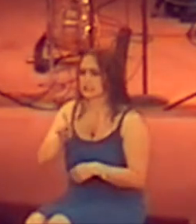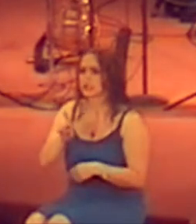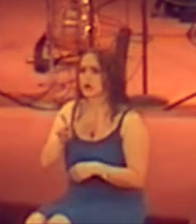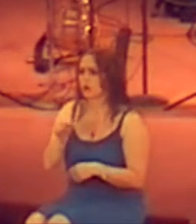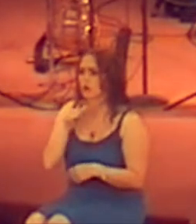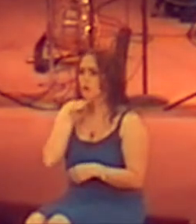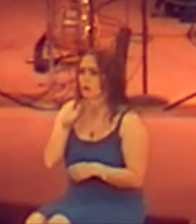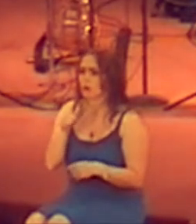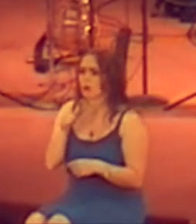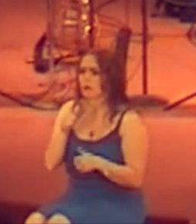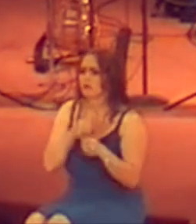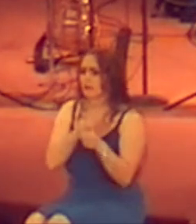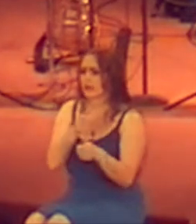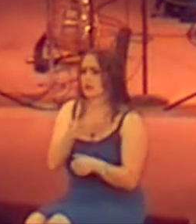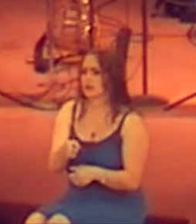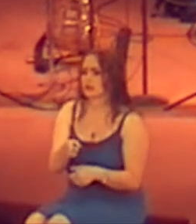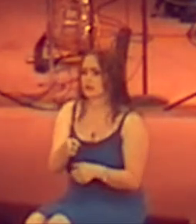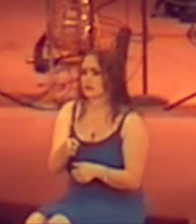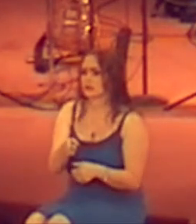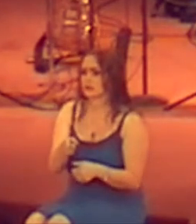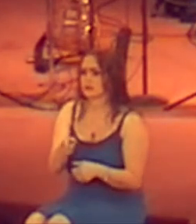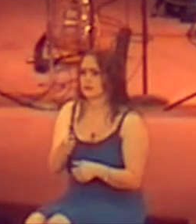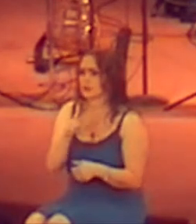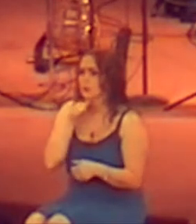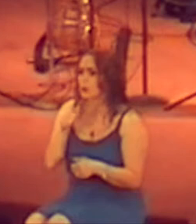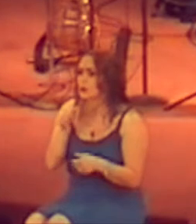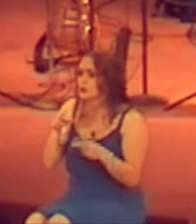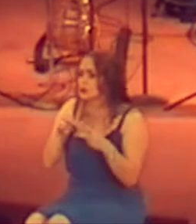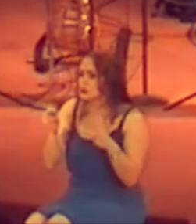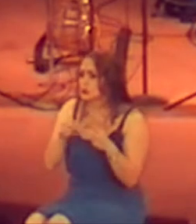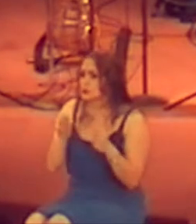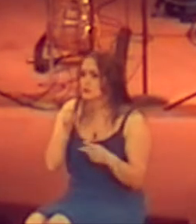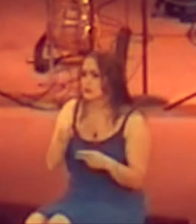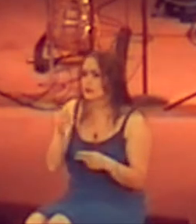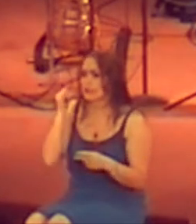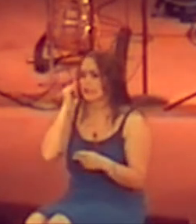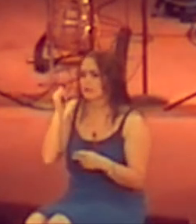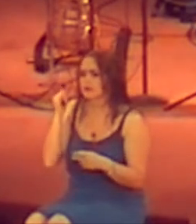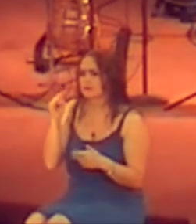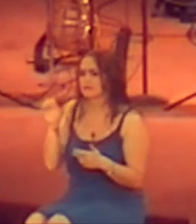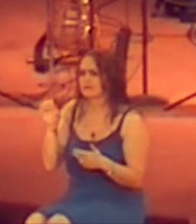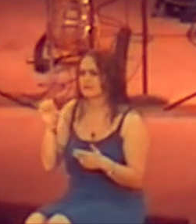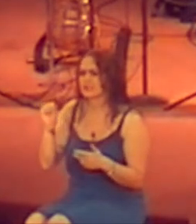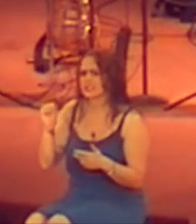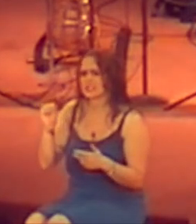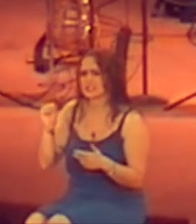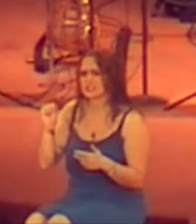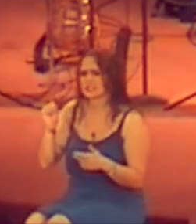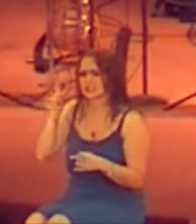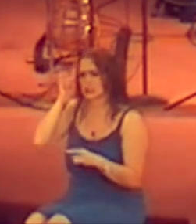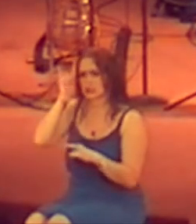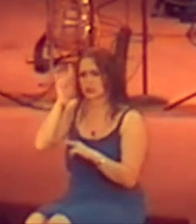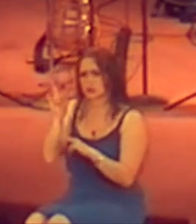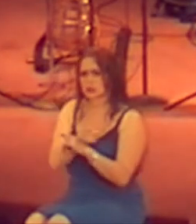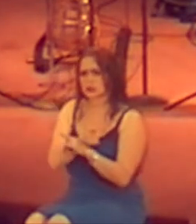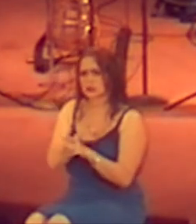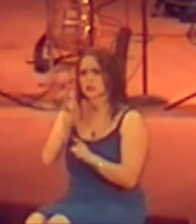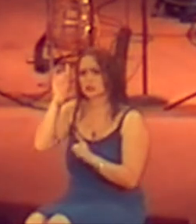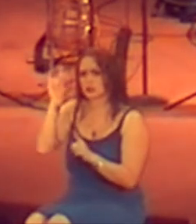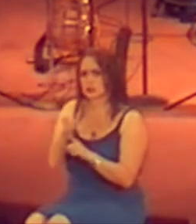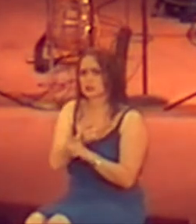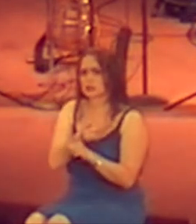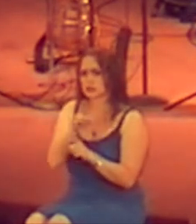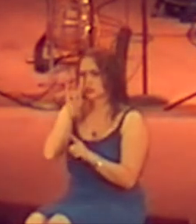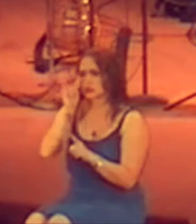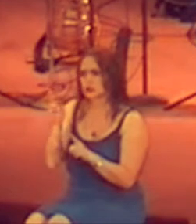and people will not choose you. That one really cuts deep to me. I'm very sarcastic. And believe me, I've for a long time thought my sarcasm was